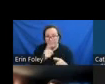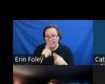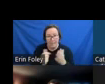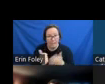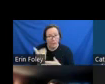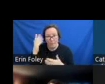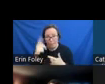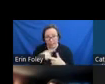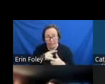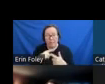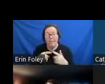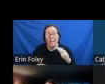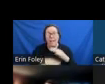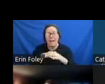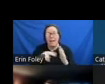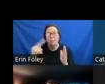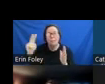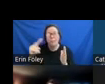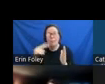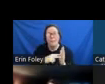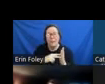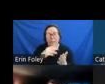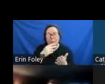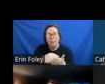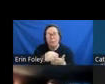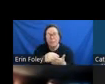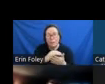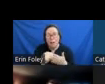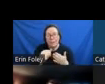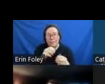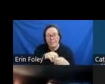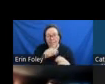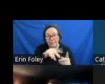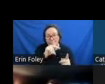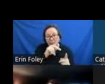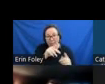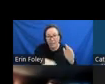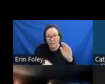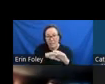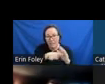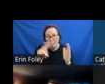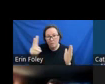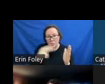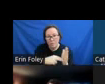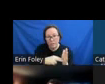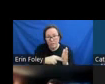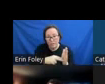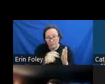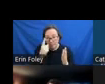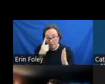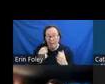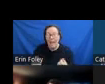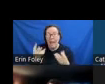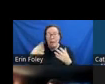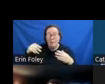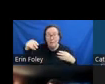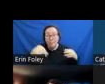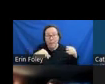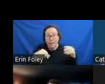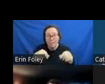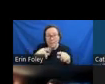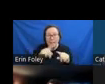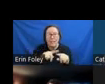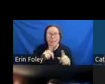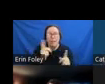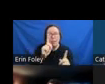assets. And the amount that it pays depends on the person's living situation. And we'll talk more about that in just a